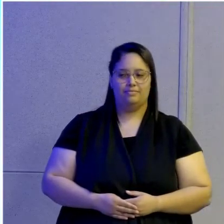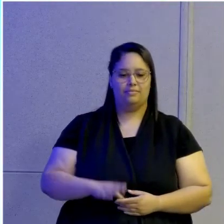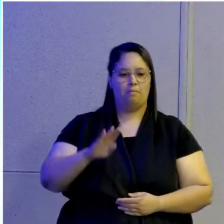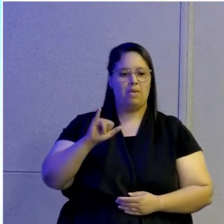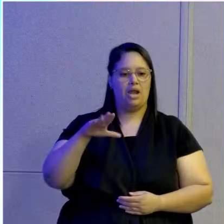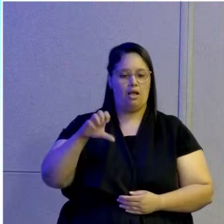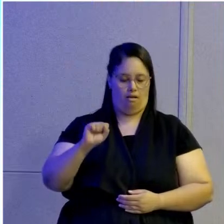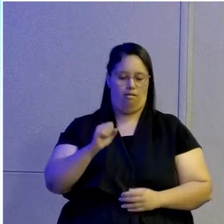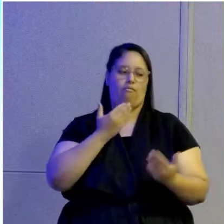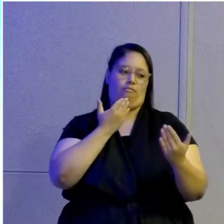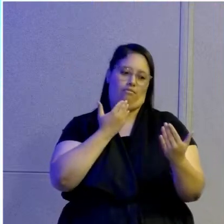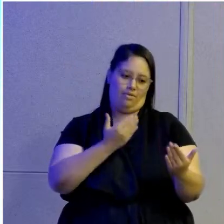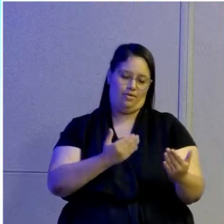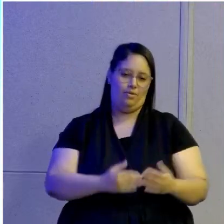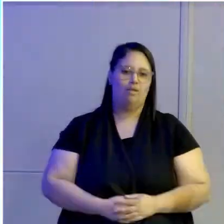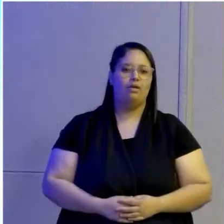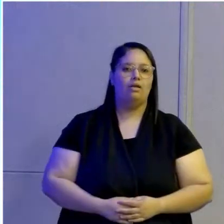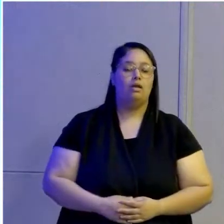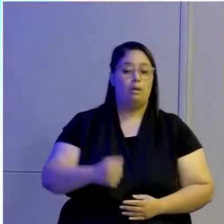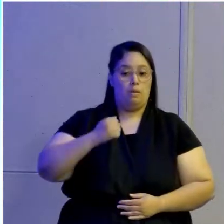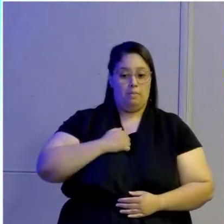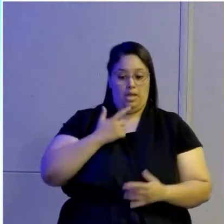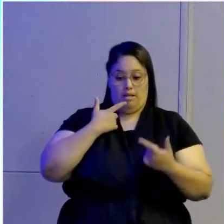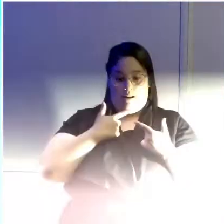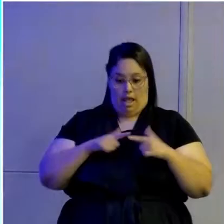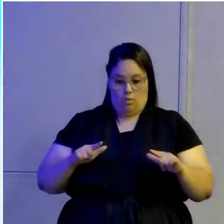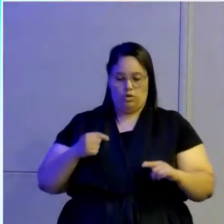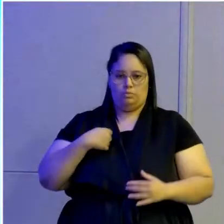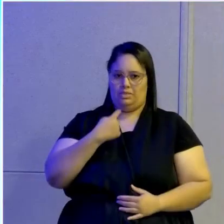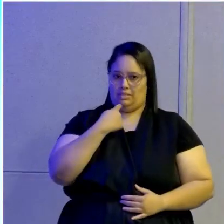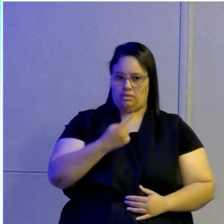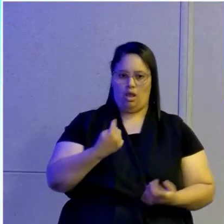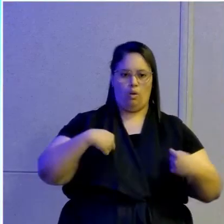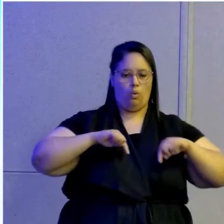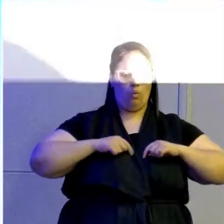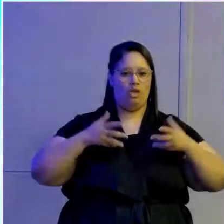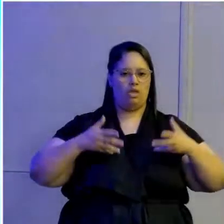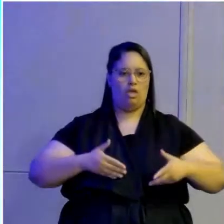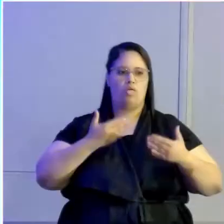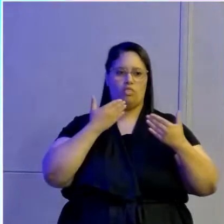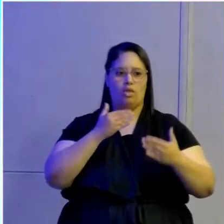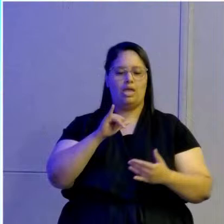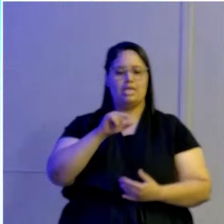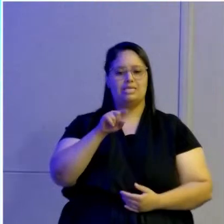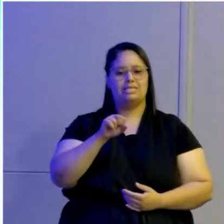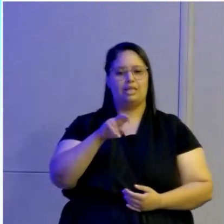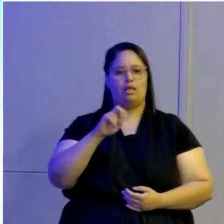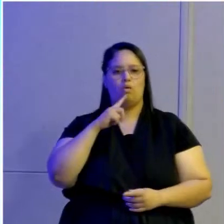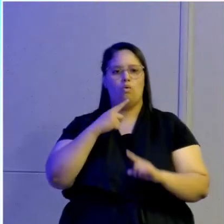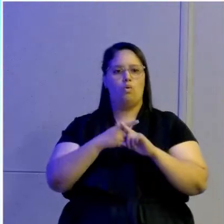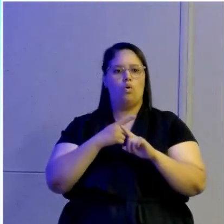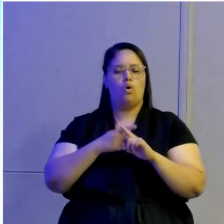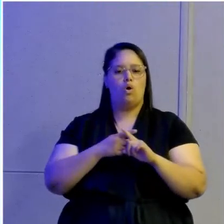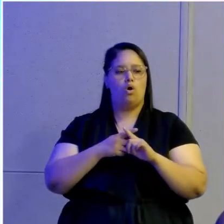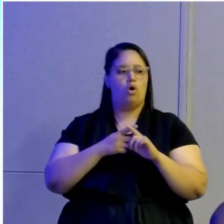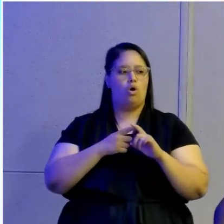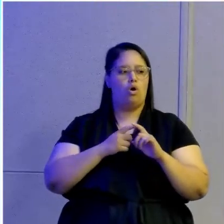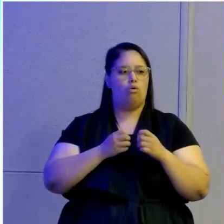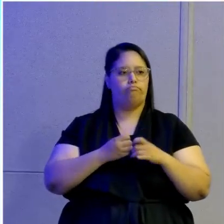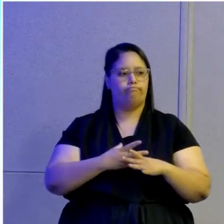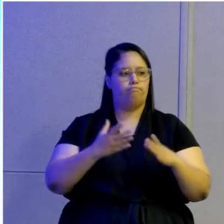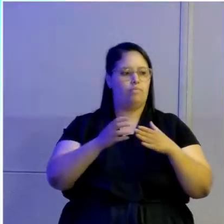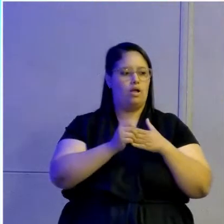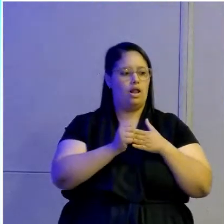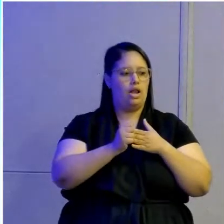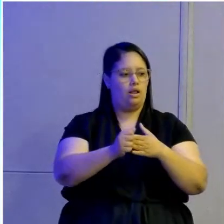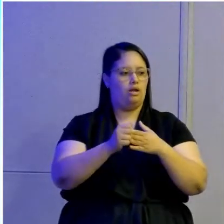Mbiras. Thank you. In my language, I will say we are here to thank Izingalabuto, the trailblazers that